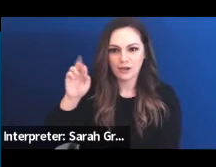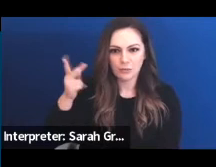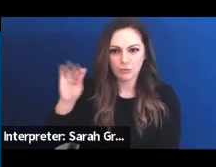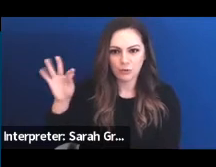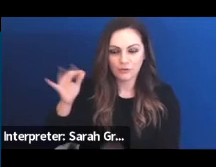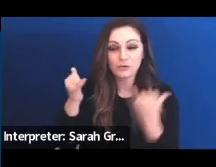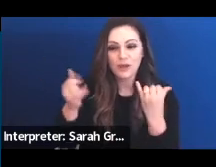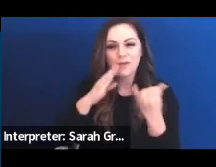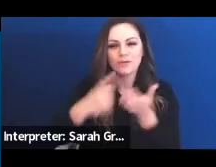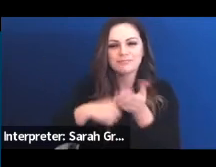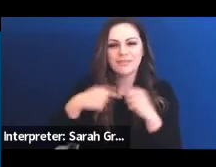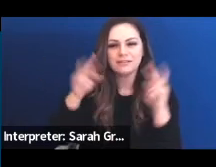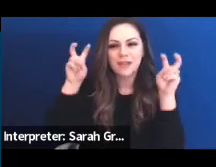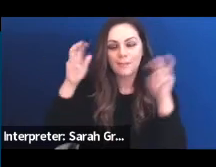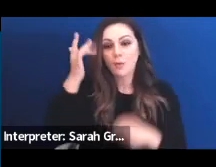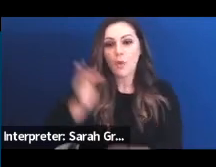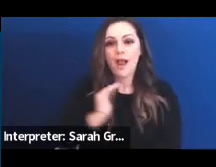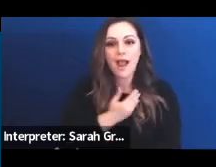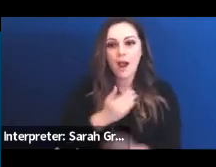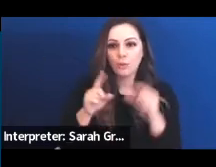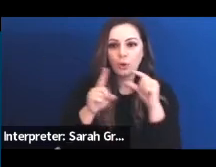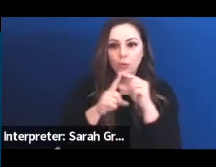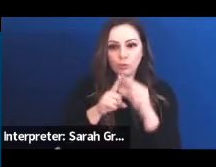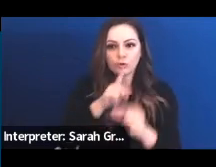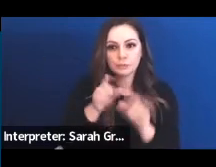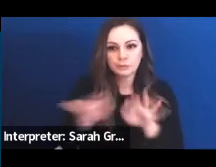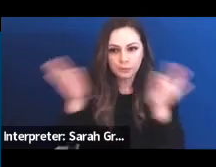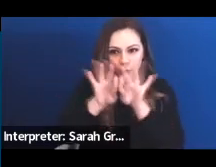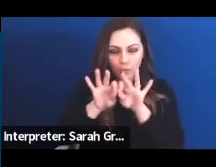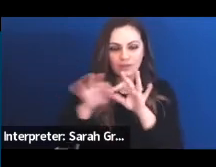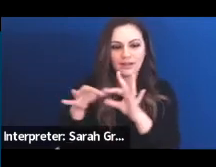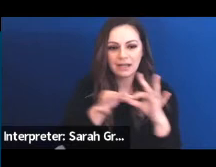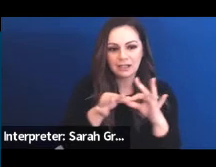Matter, the connection between language, stigma, and overdose.